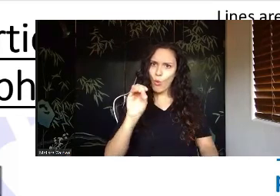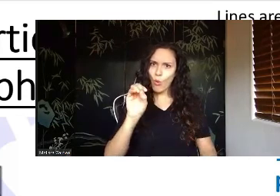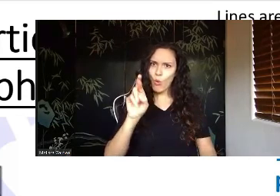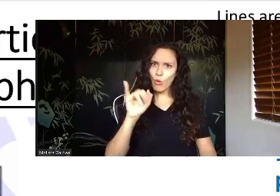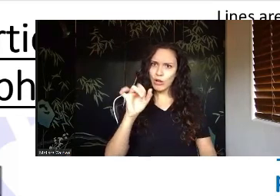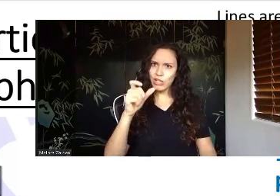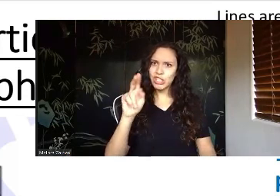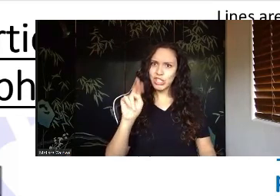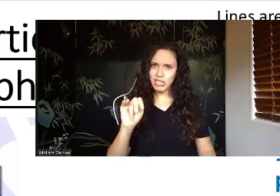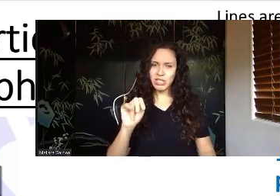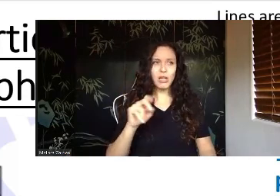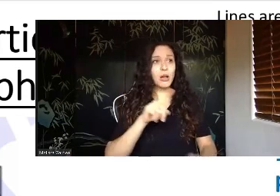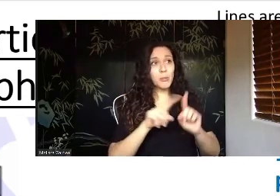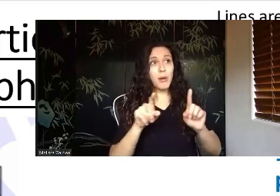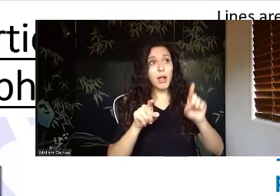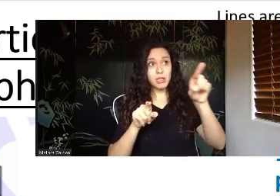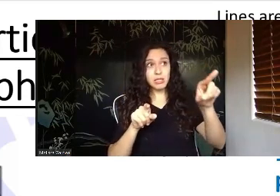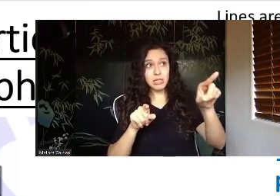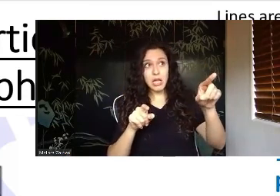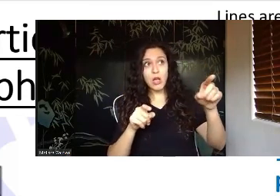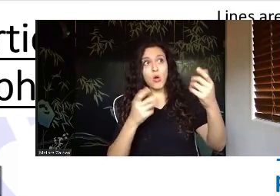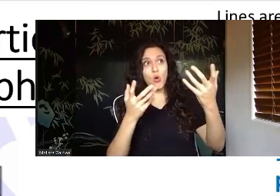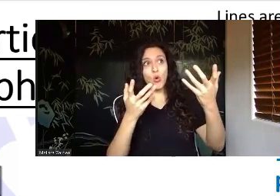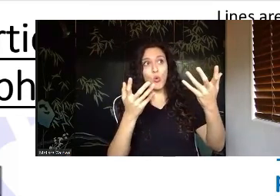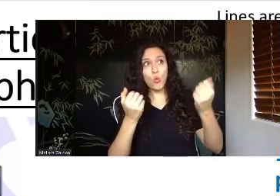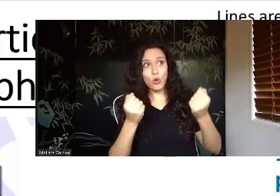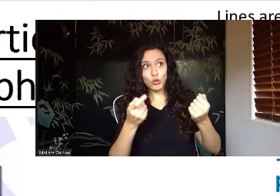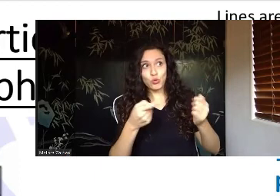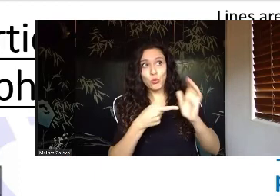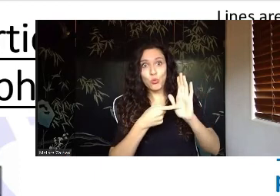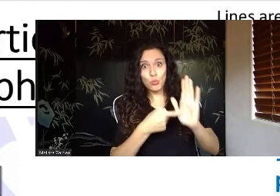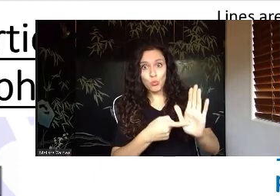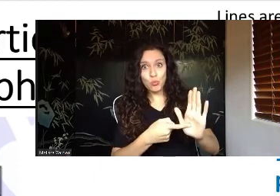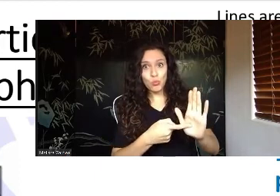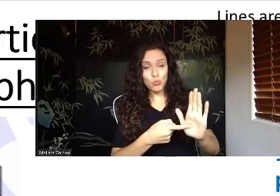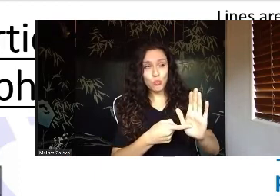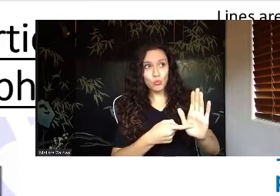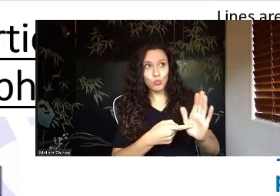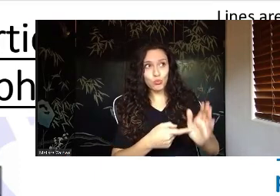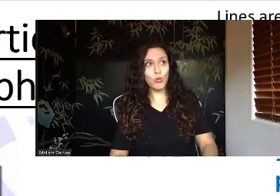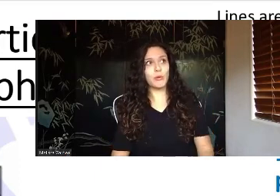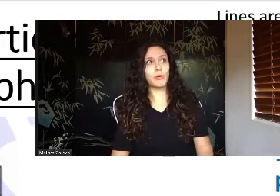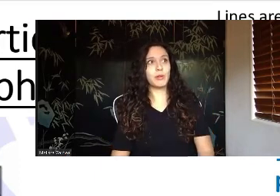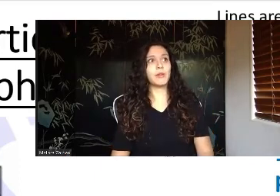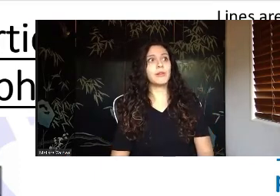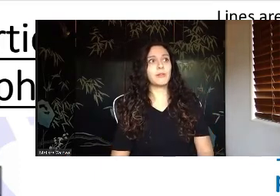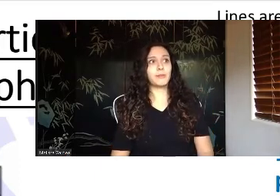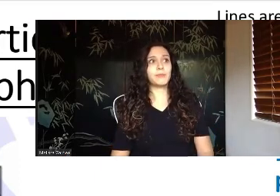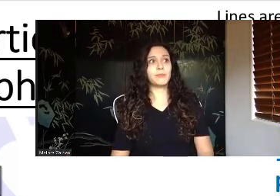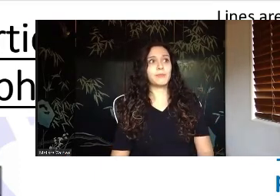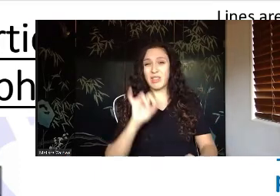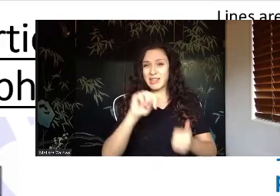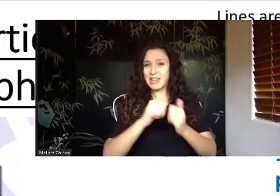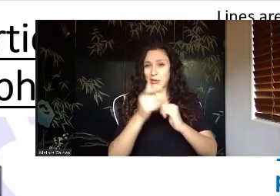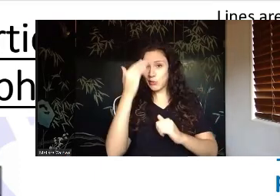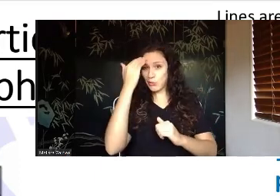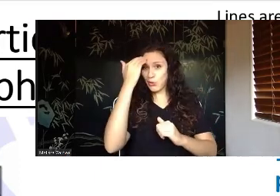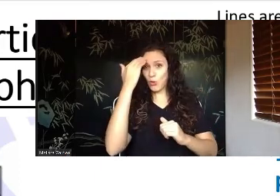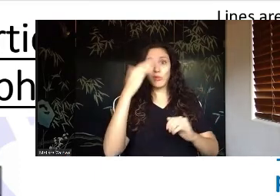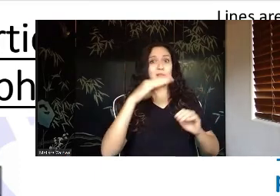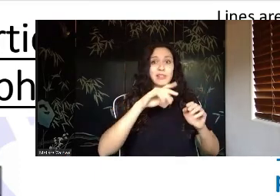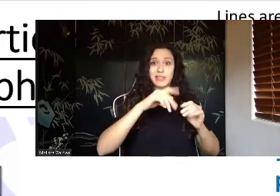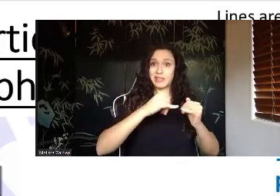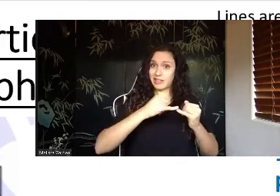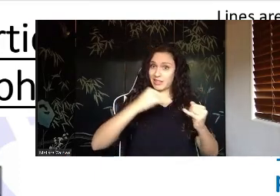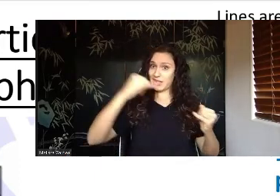right now it says it shows a relationship. Is this proportional? Yes. How do you know? It's a